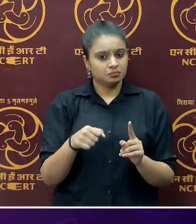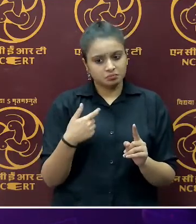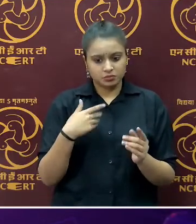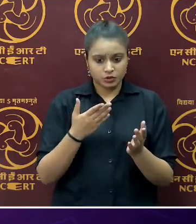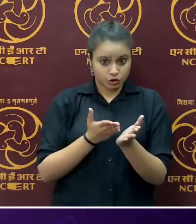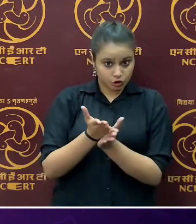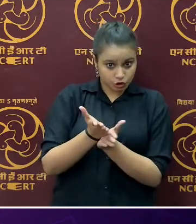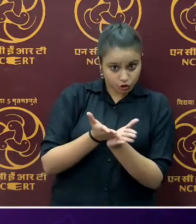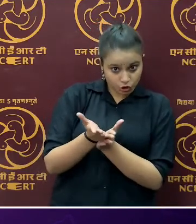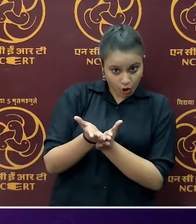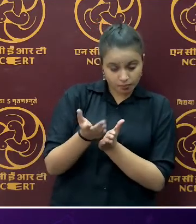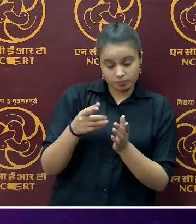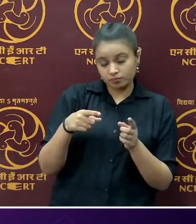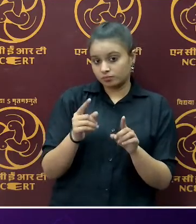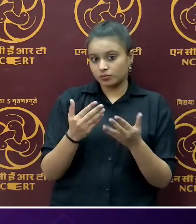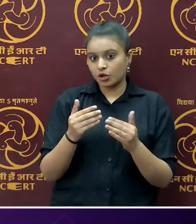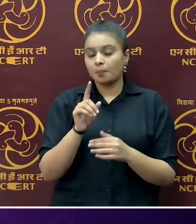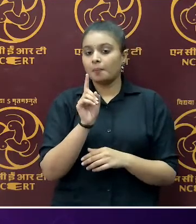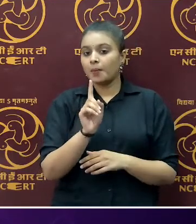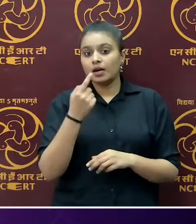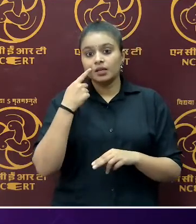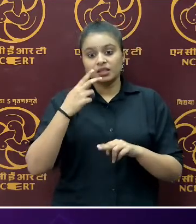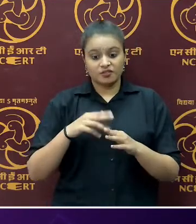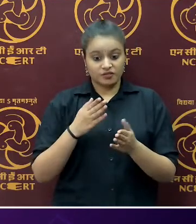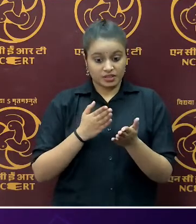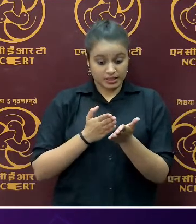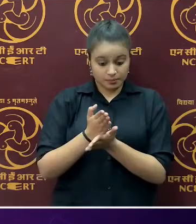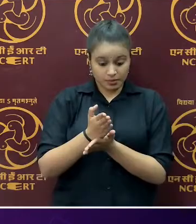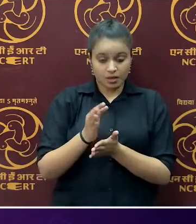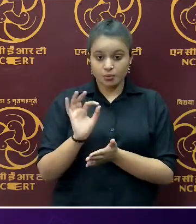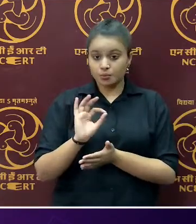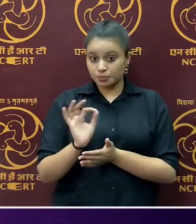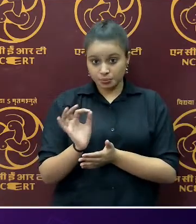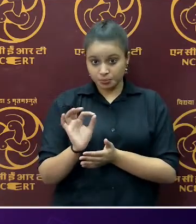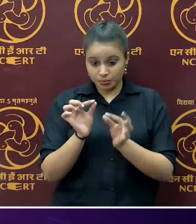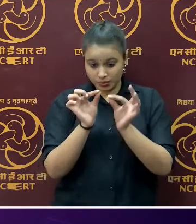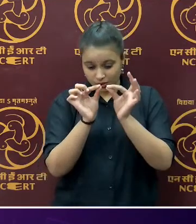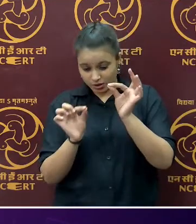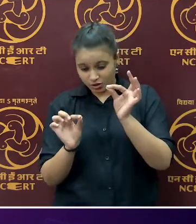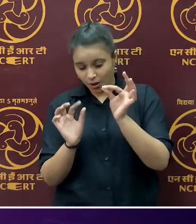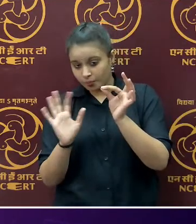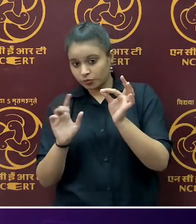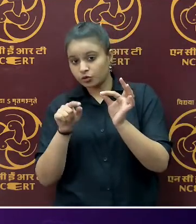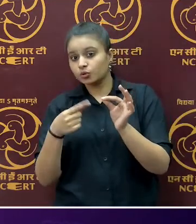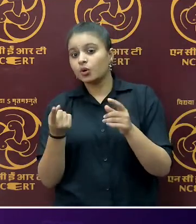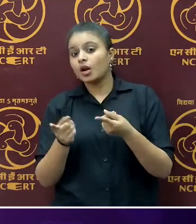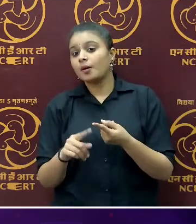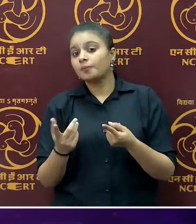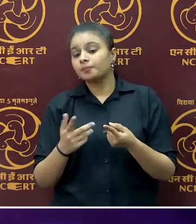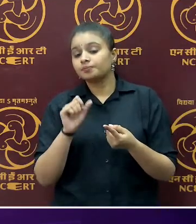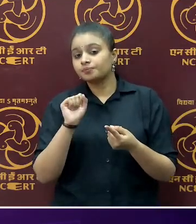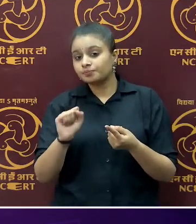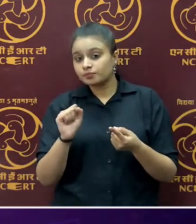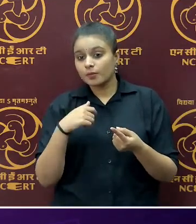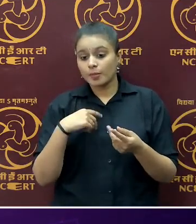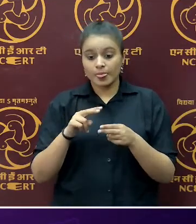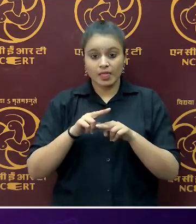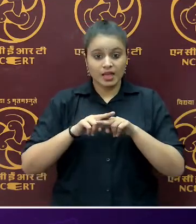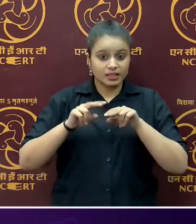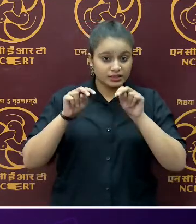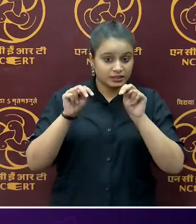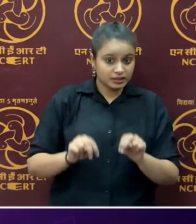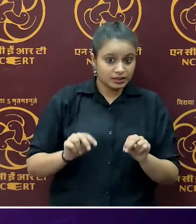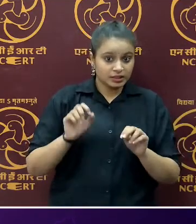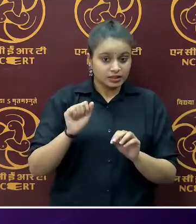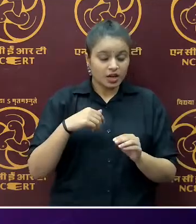it right away. But if the knife is blunt, right, then what will happen? You need to apply